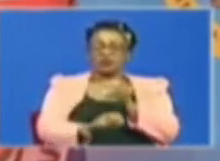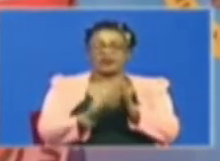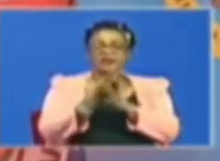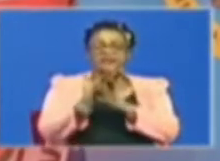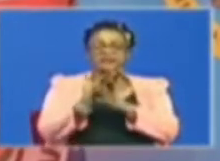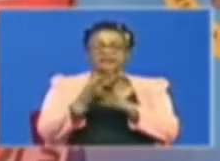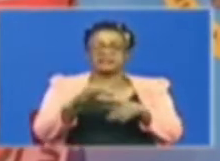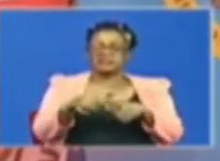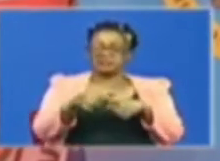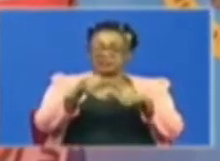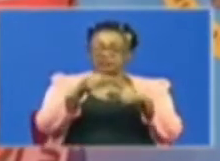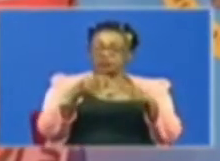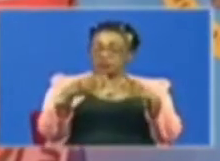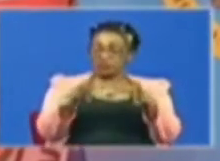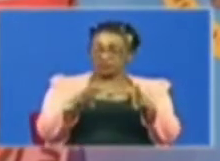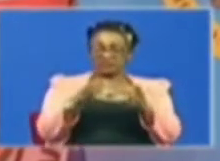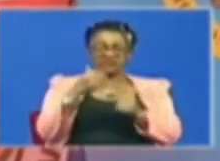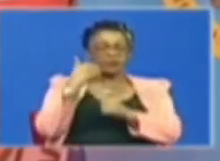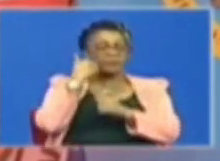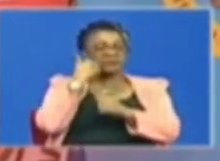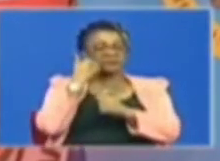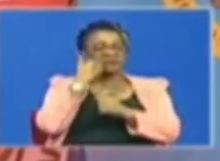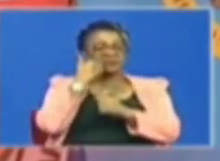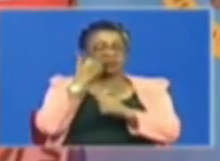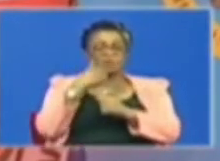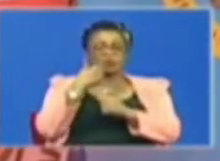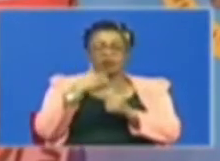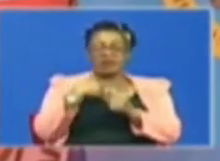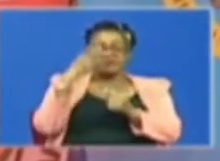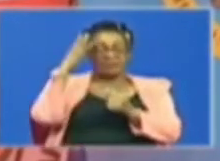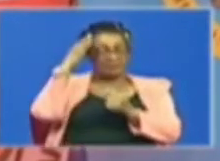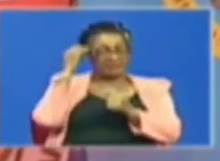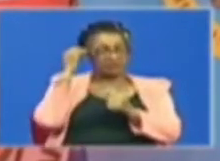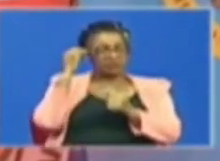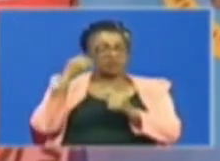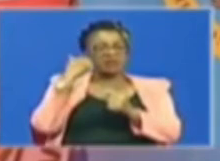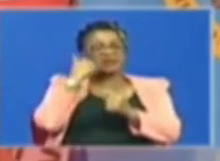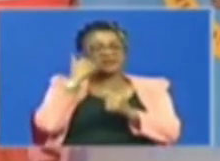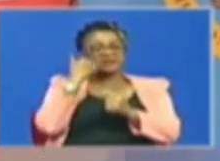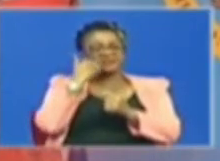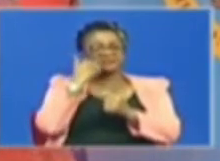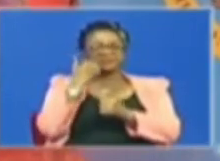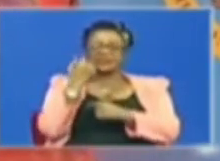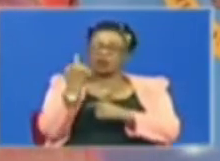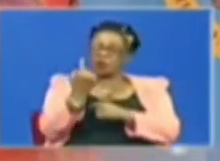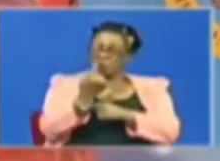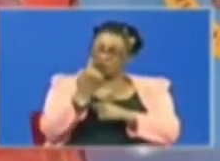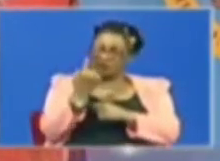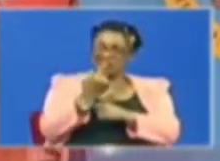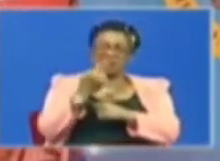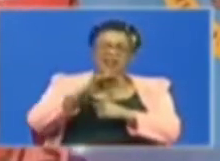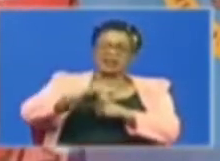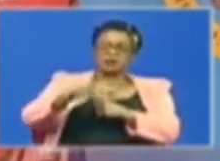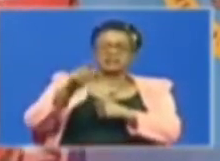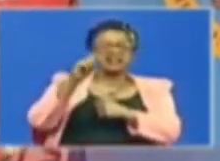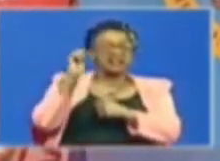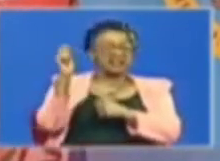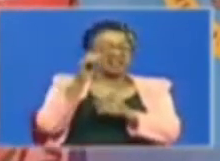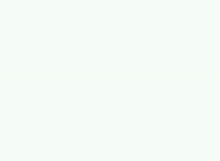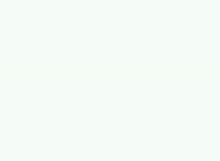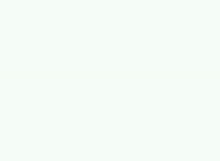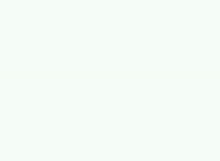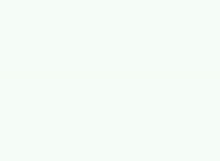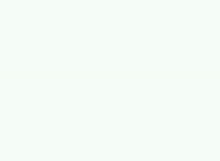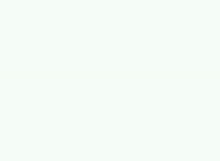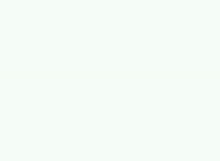special unit for patients with mental illness, perhaps the only county in Kenya that has done so.